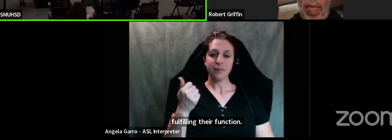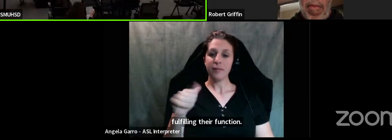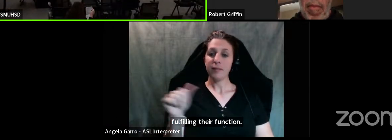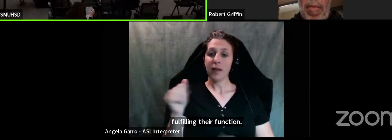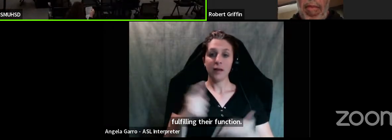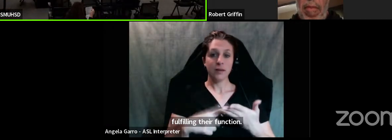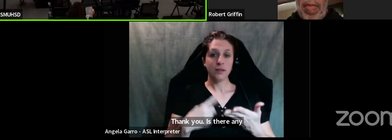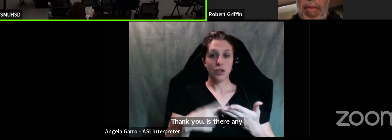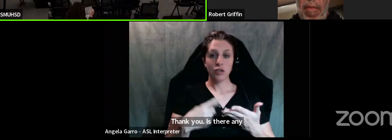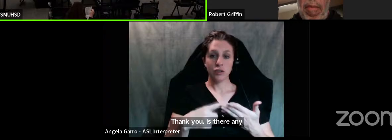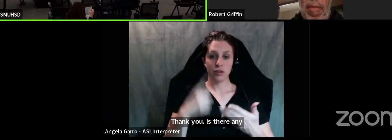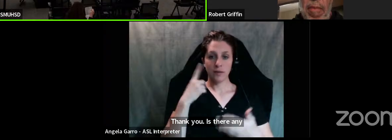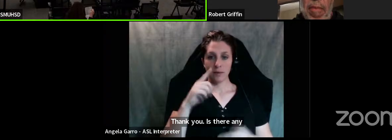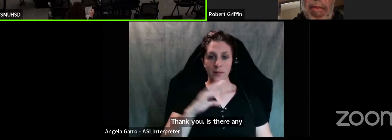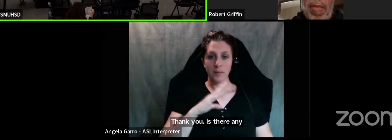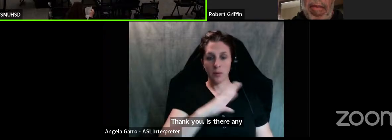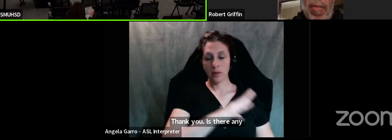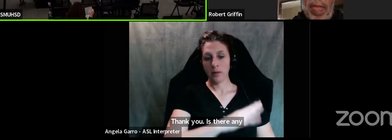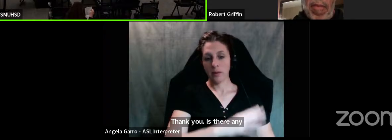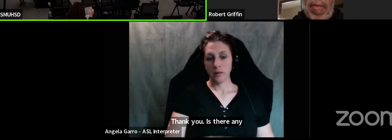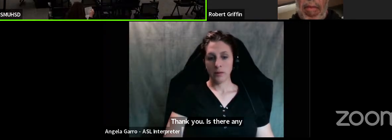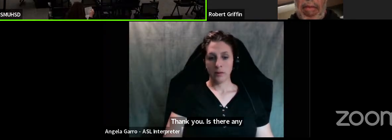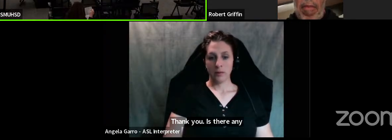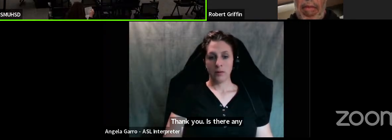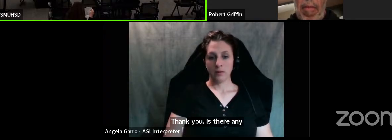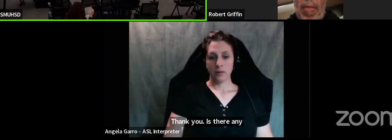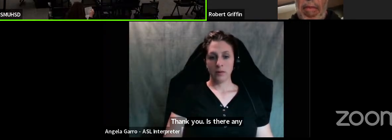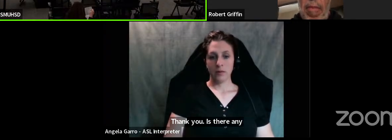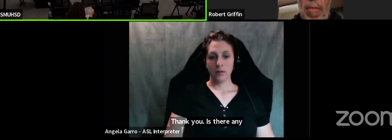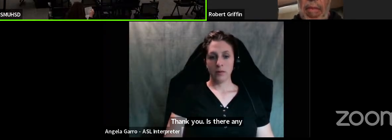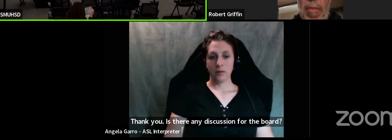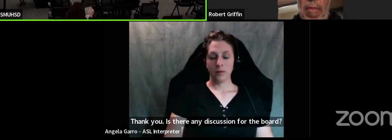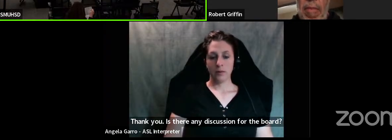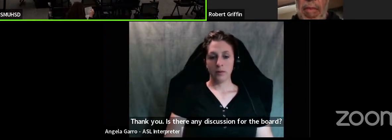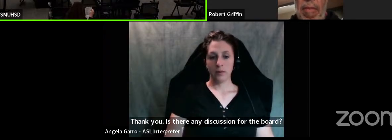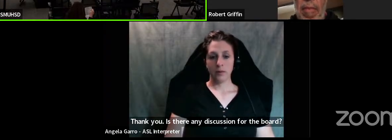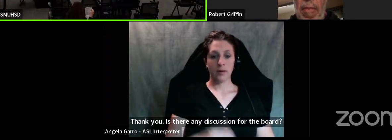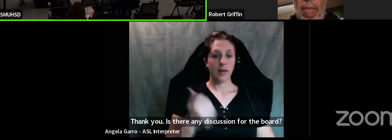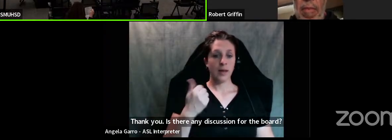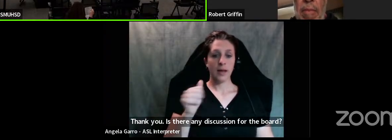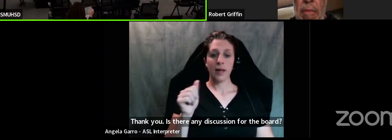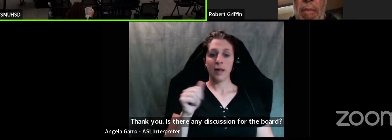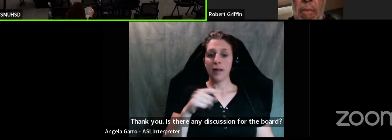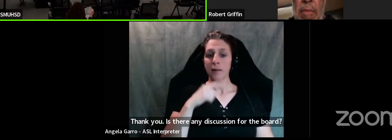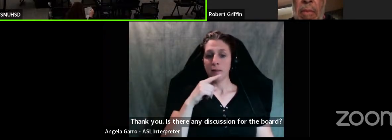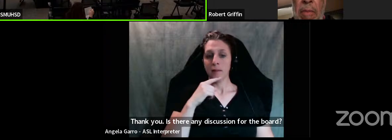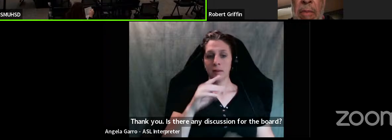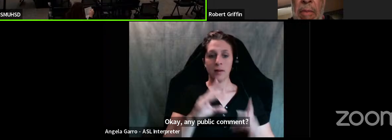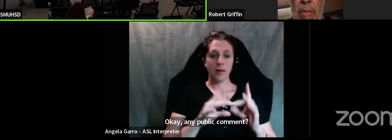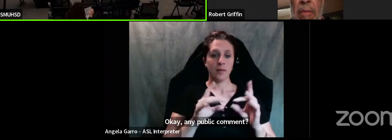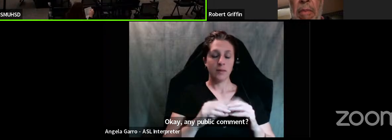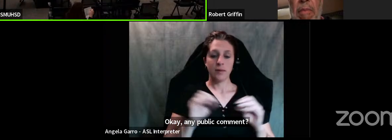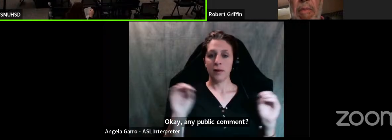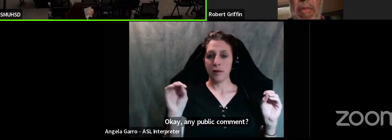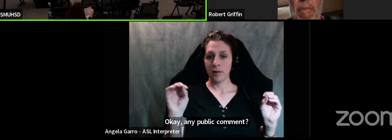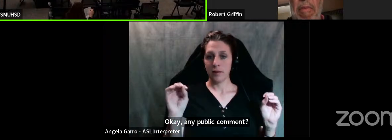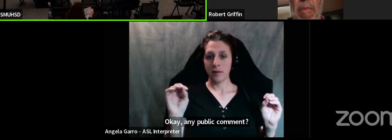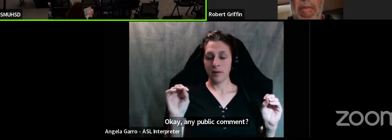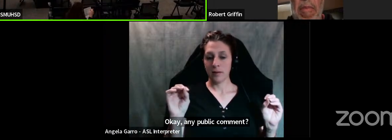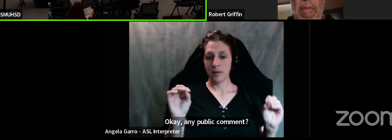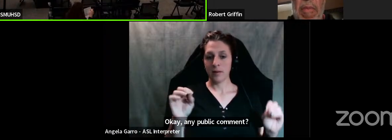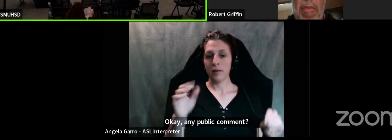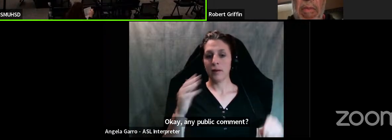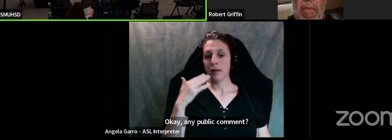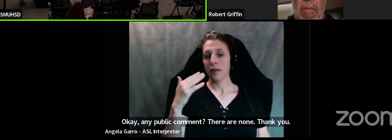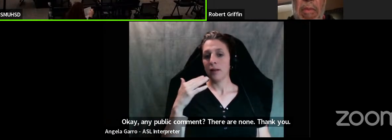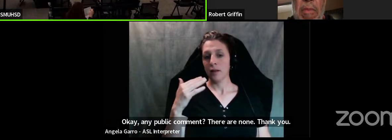discussion for the board? Okay, any public comment? There are none. Thank you.